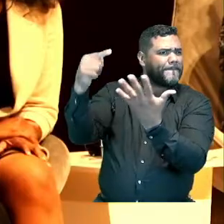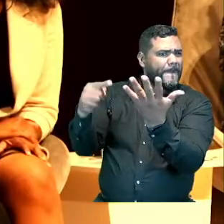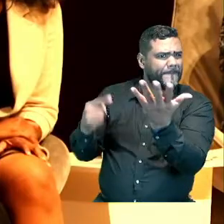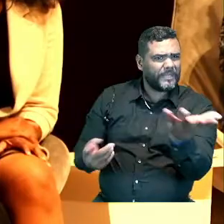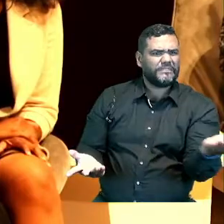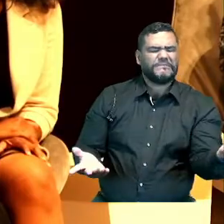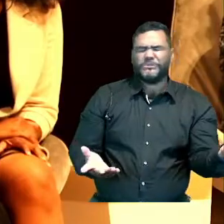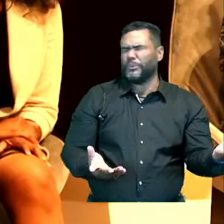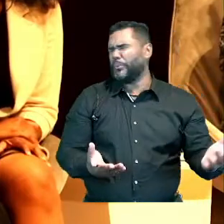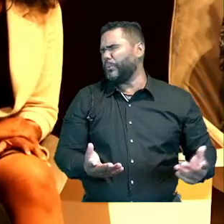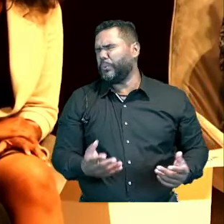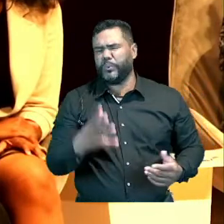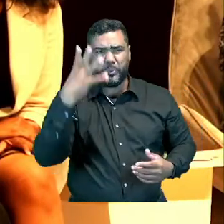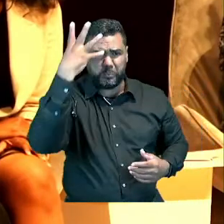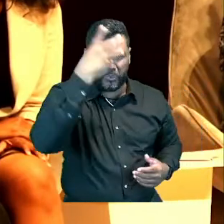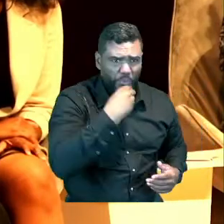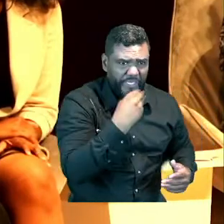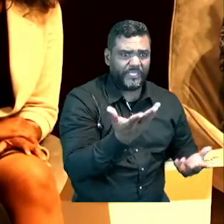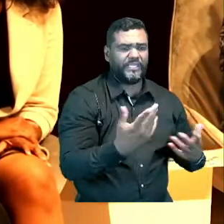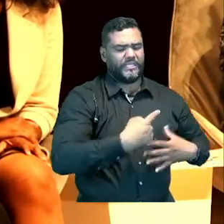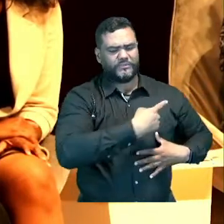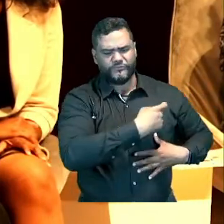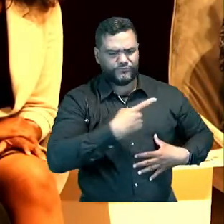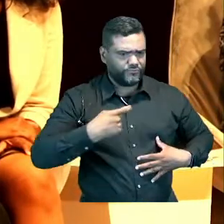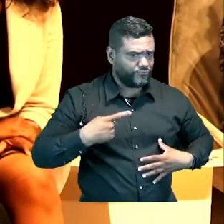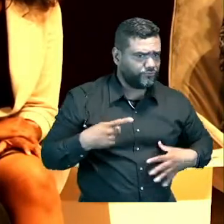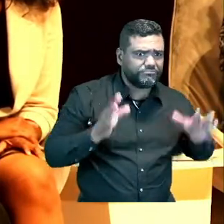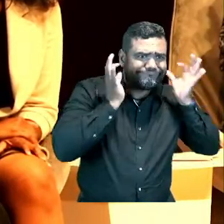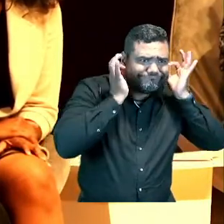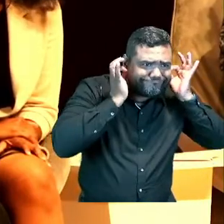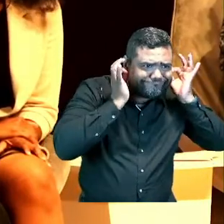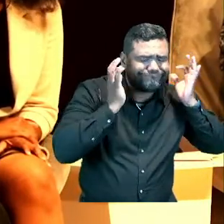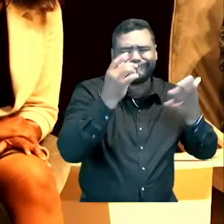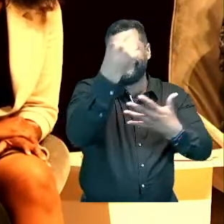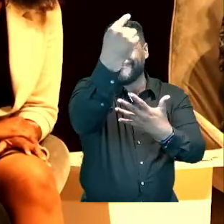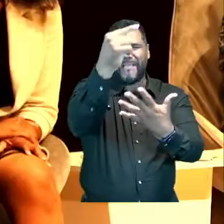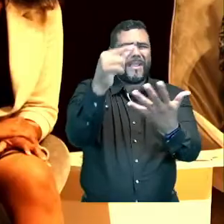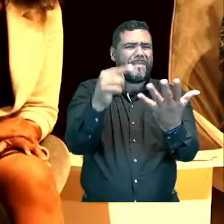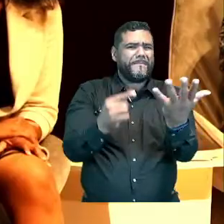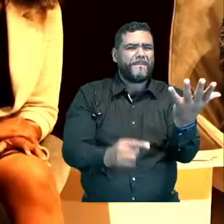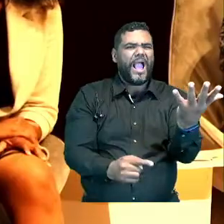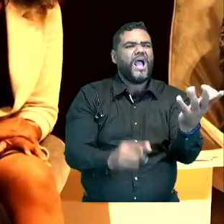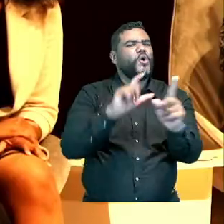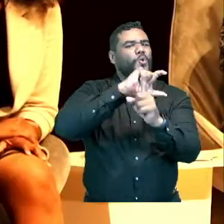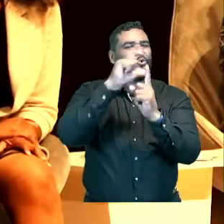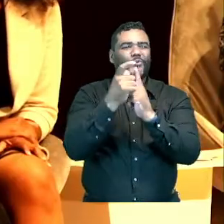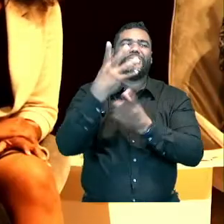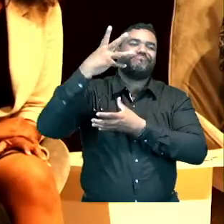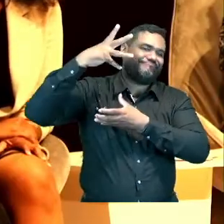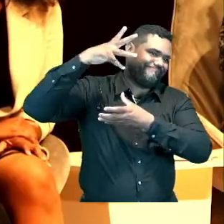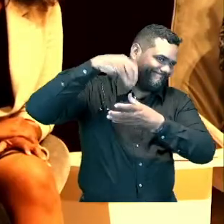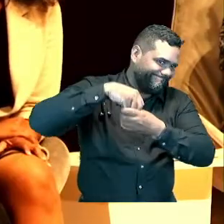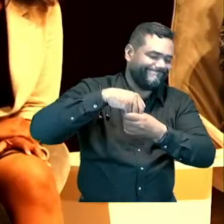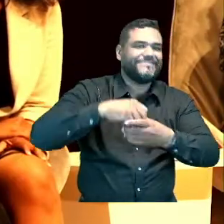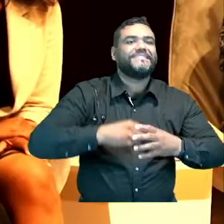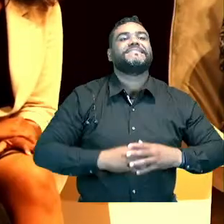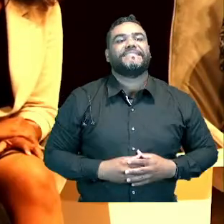gowns, turbans, makeup, accessories. It all has to do with our